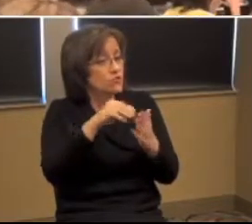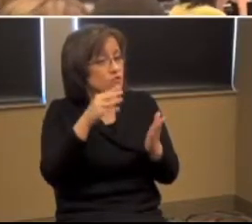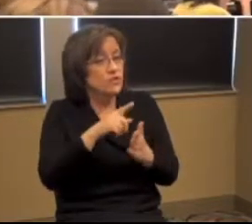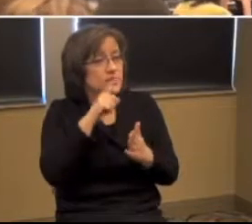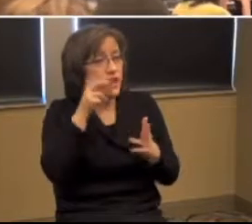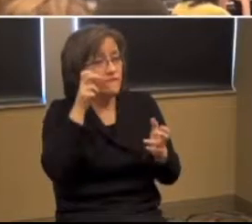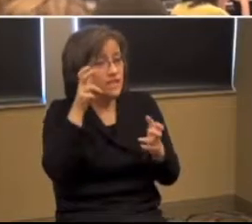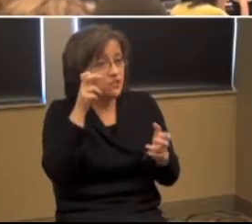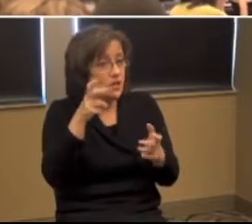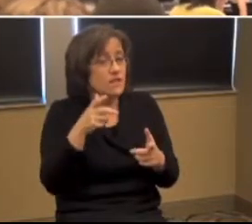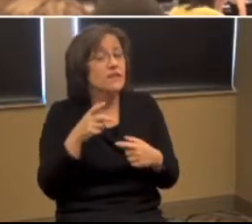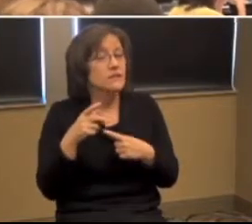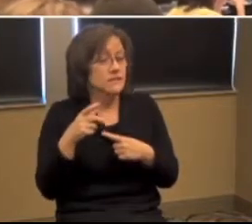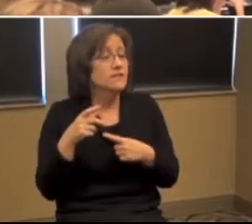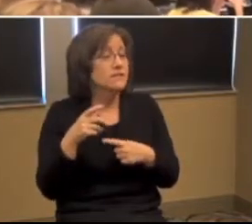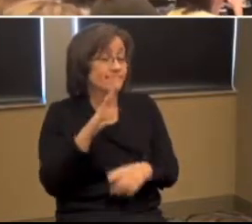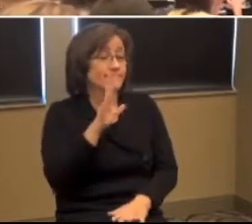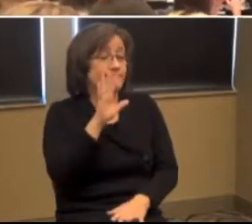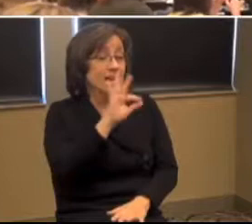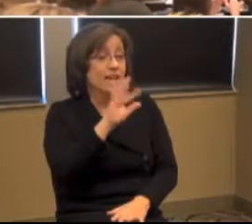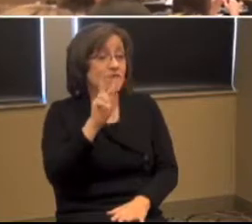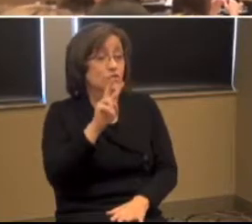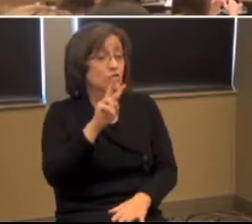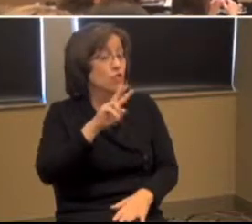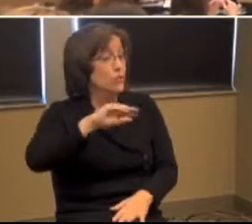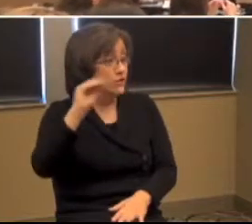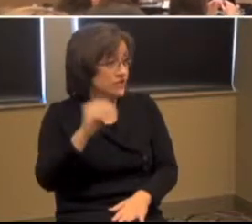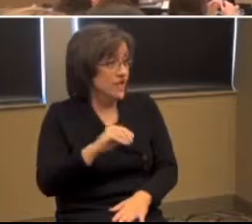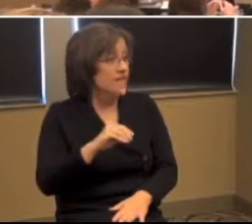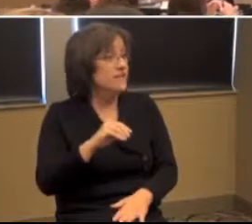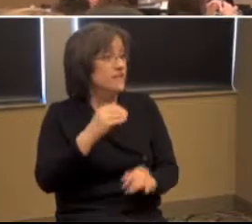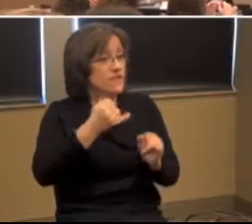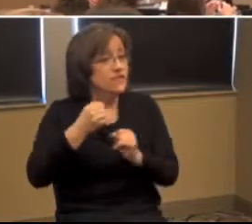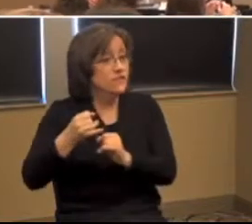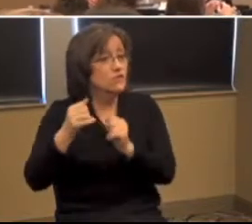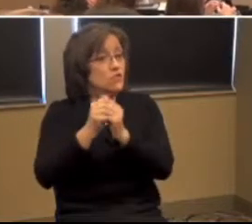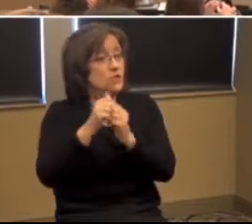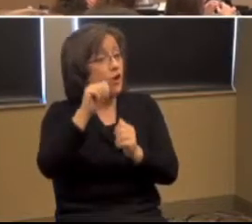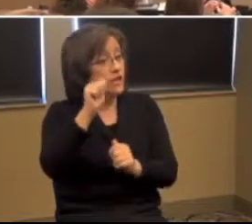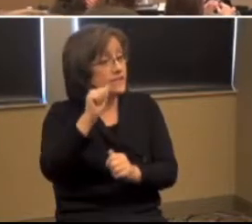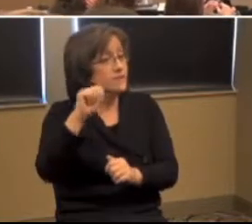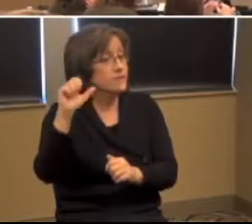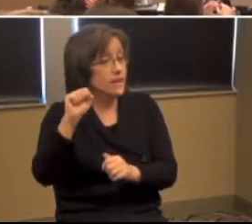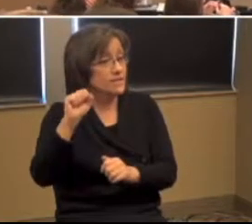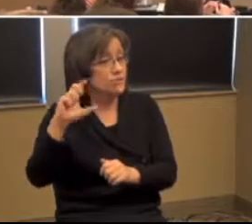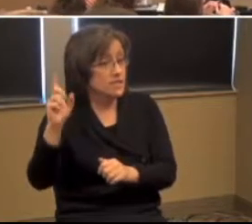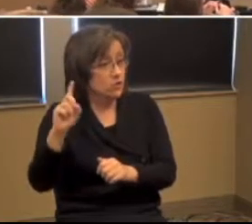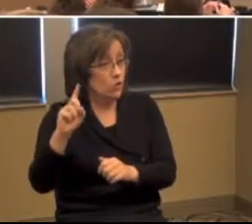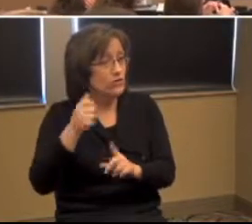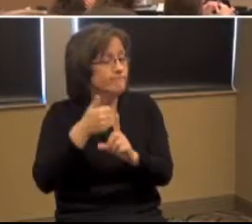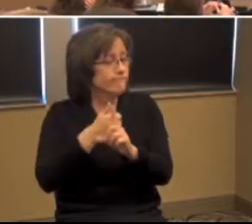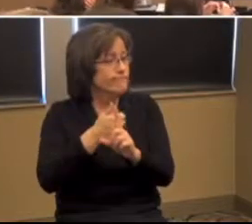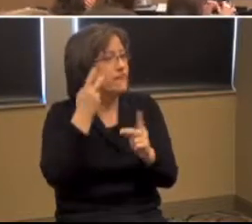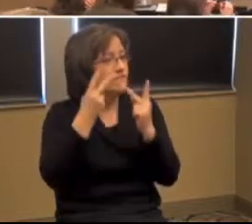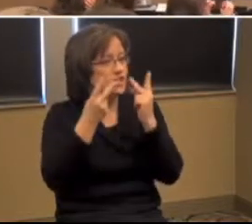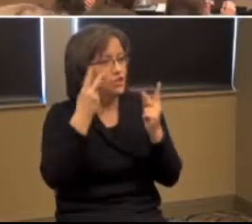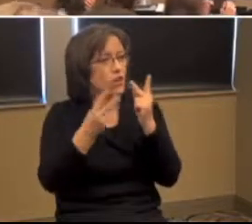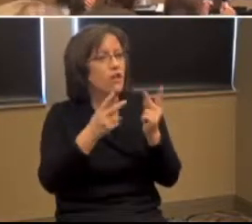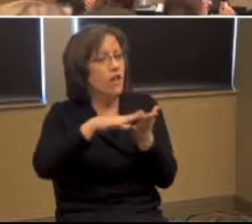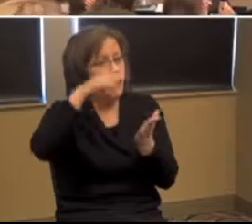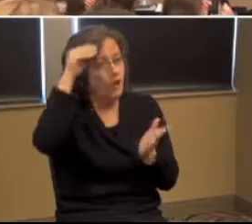80 to 90? 92% of individuals with an autism spectrum disorder are visual learners. And so